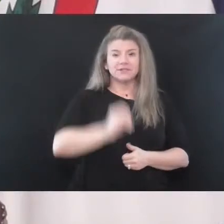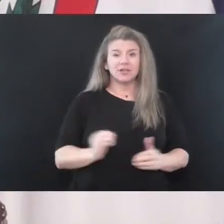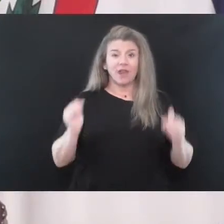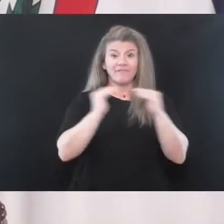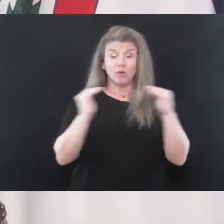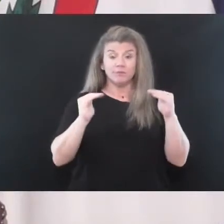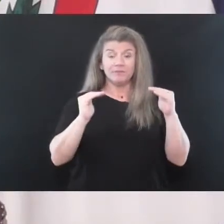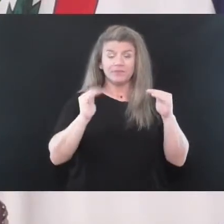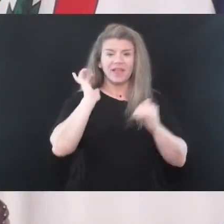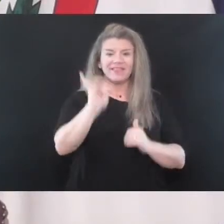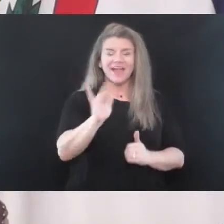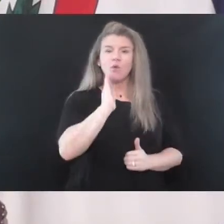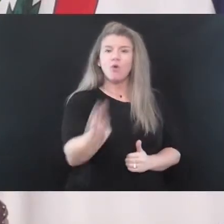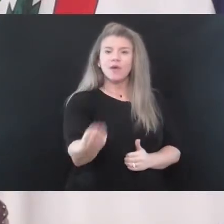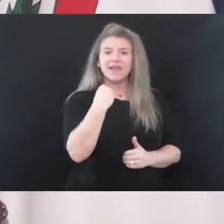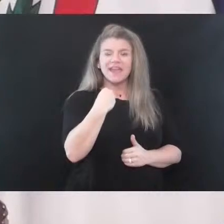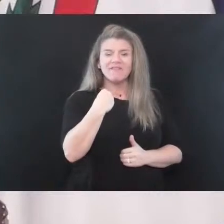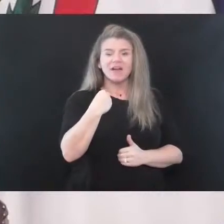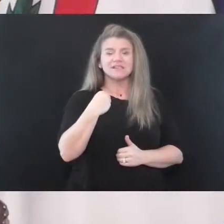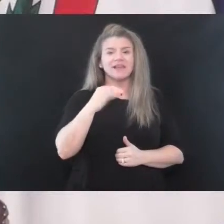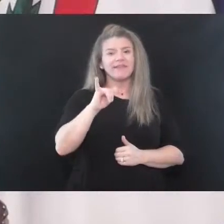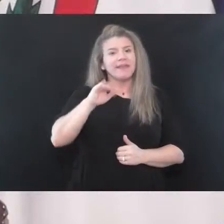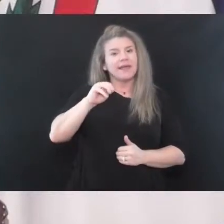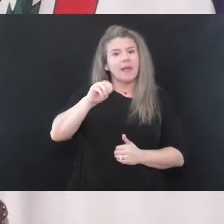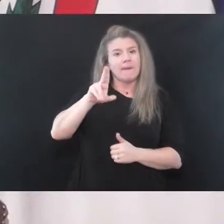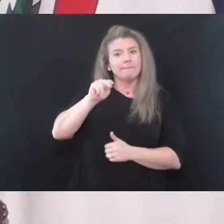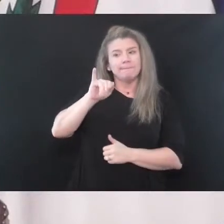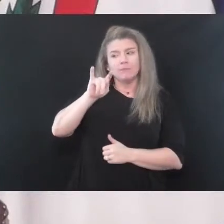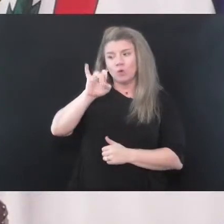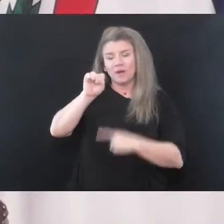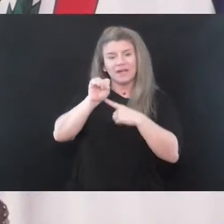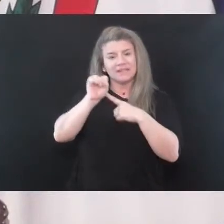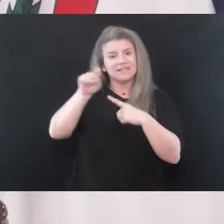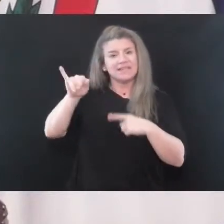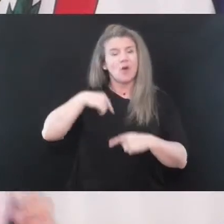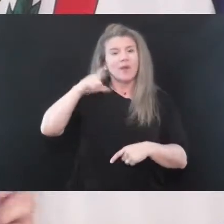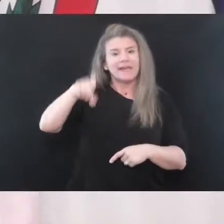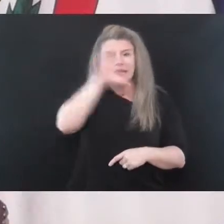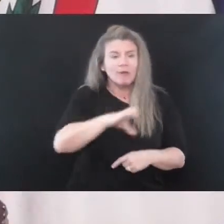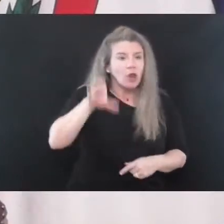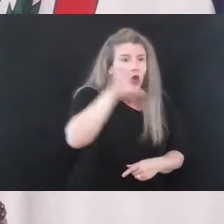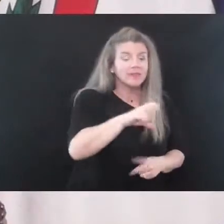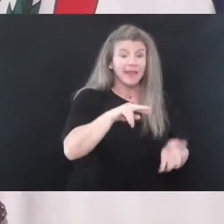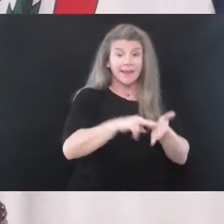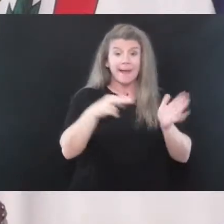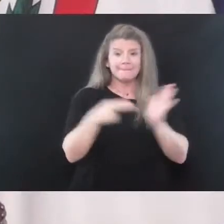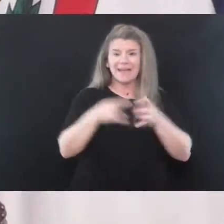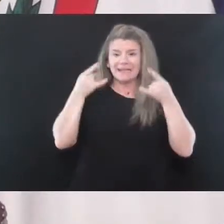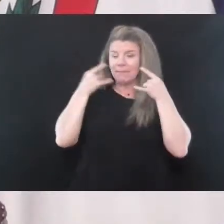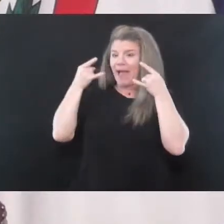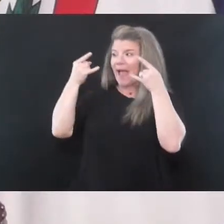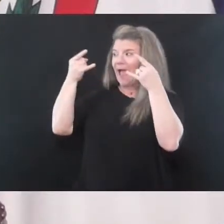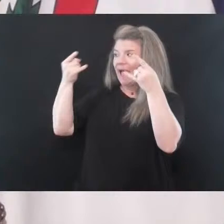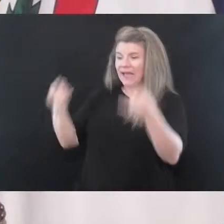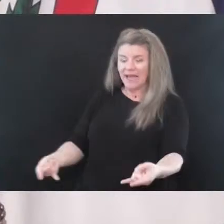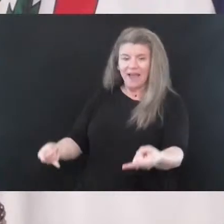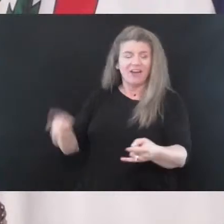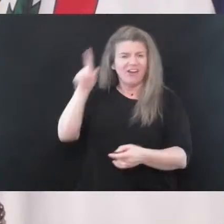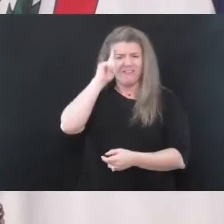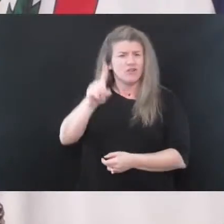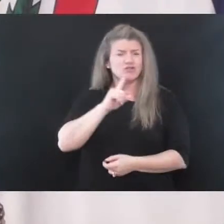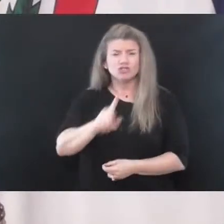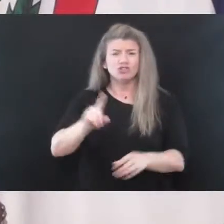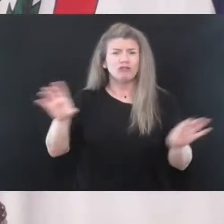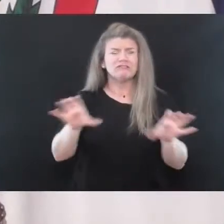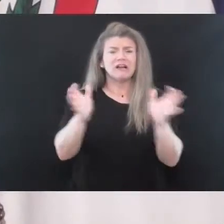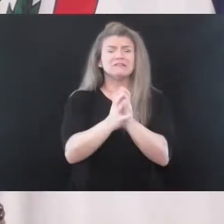level that gives us these immunities that we've been looking for, gets us out of this mask, absolutely